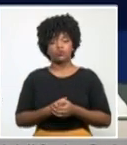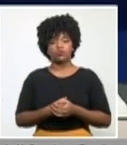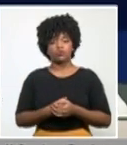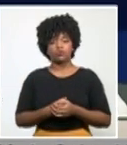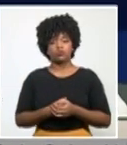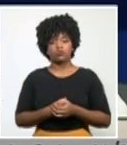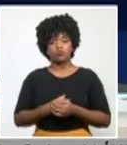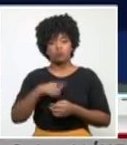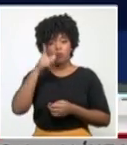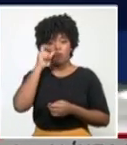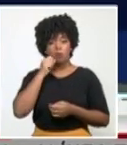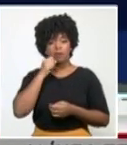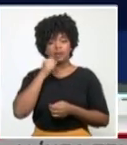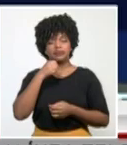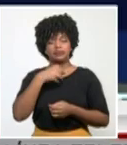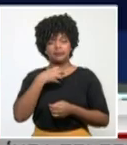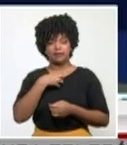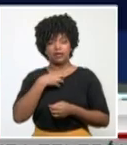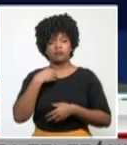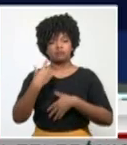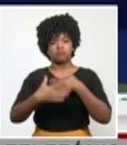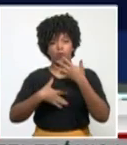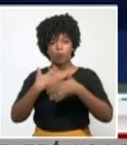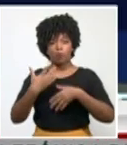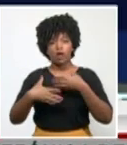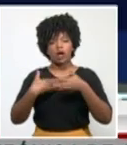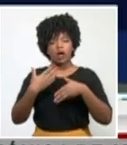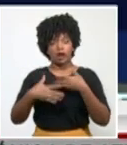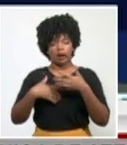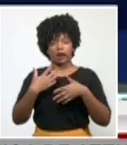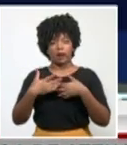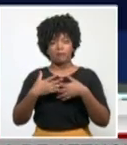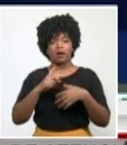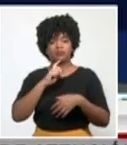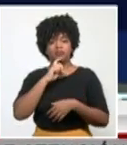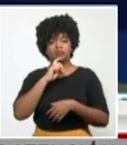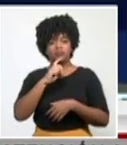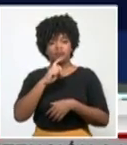municipality. As pre-existing conditions, he had